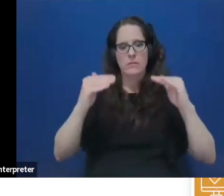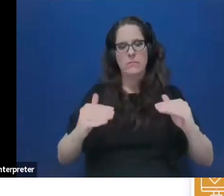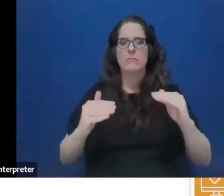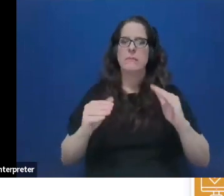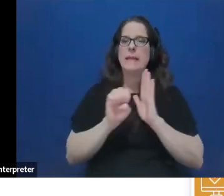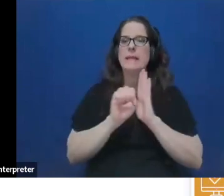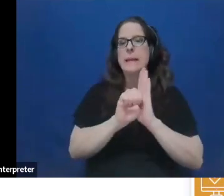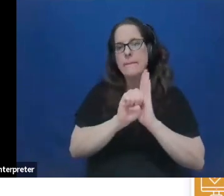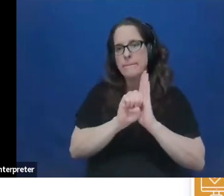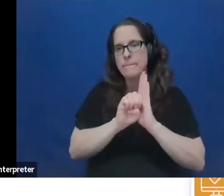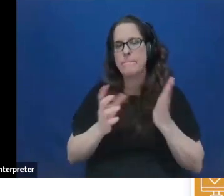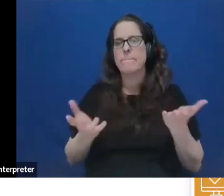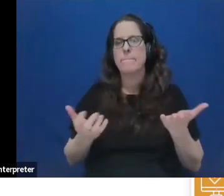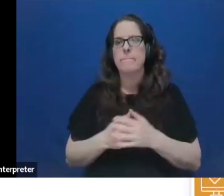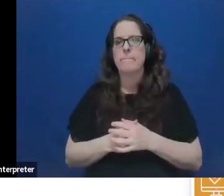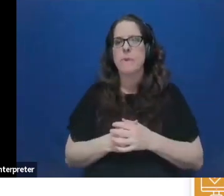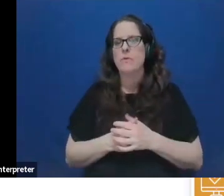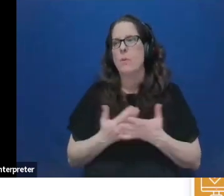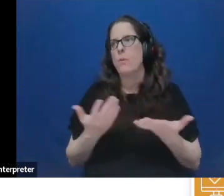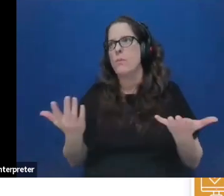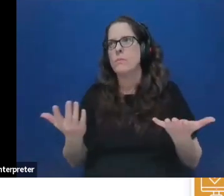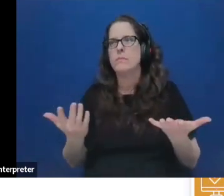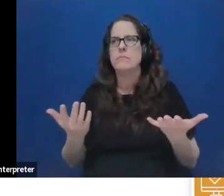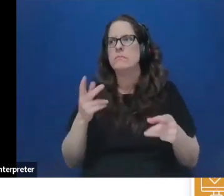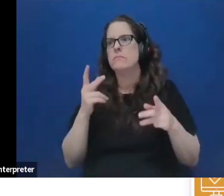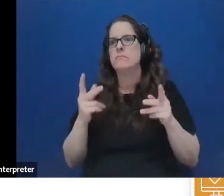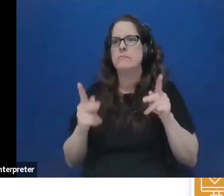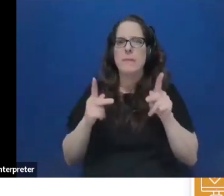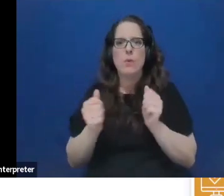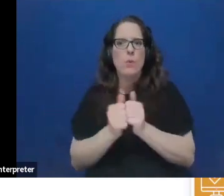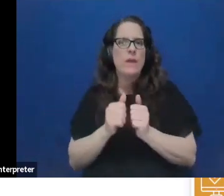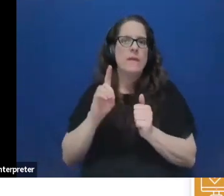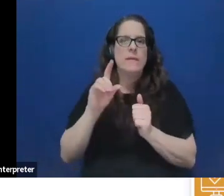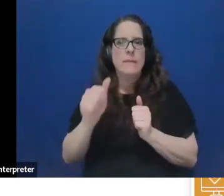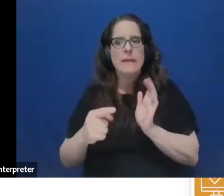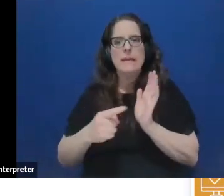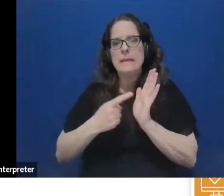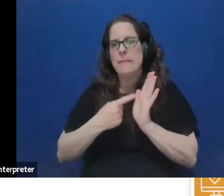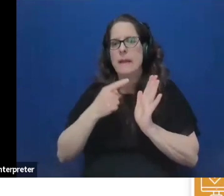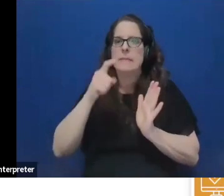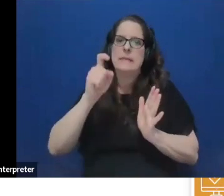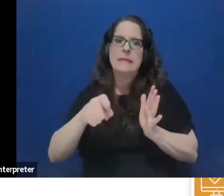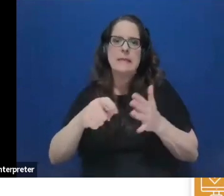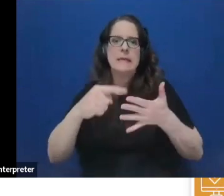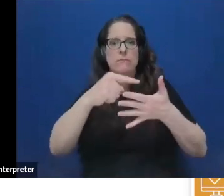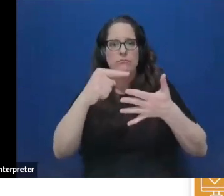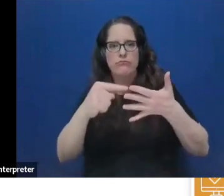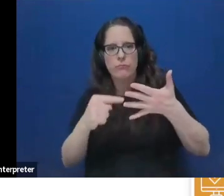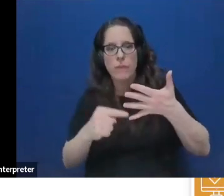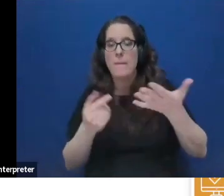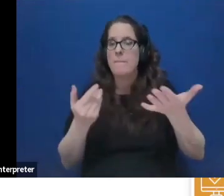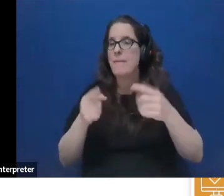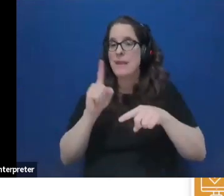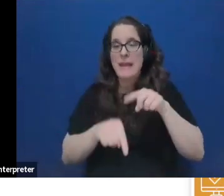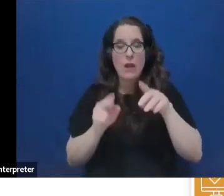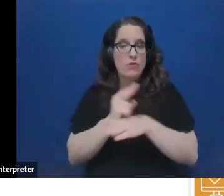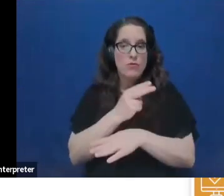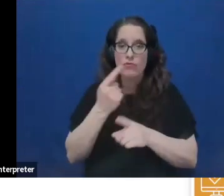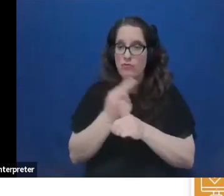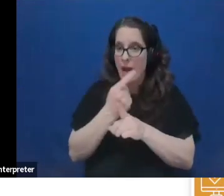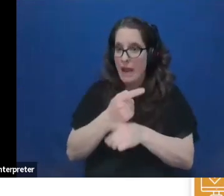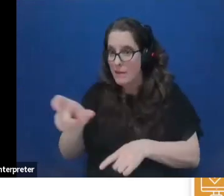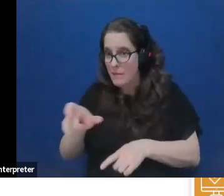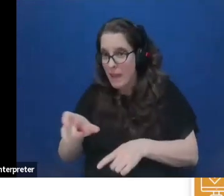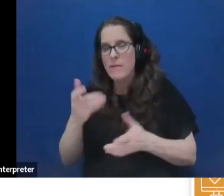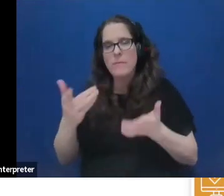well, what do people with disabilities sometimes need? Can't always use a mouse. So you can use an adapted mouse. Speech to text,